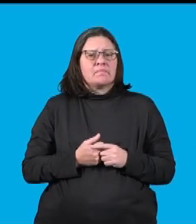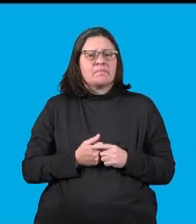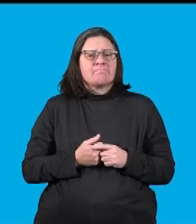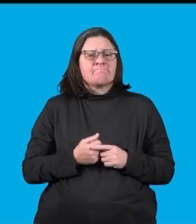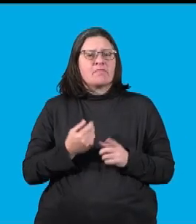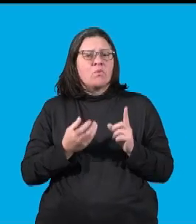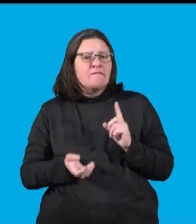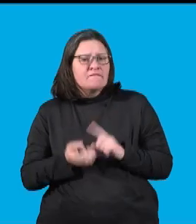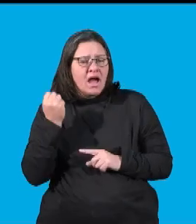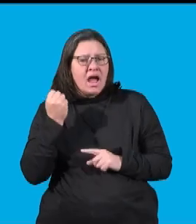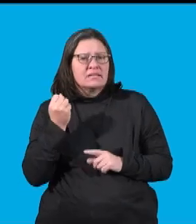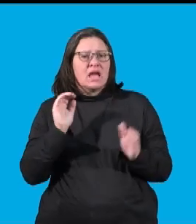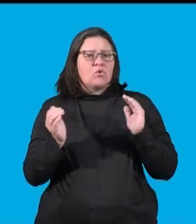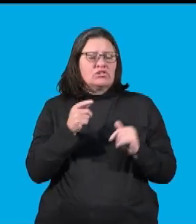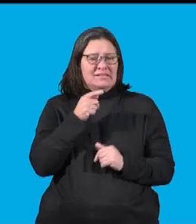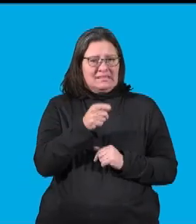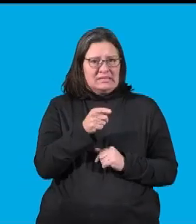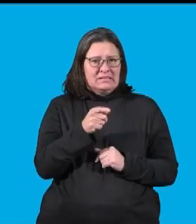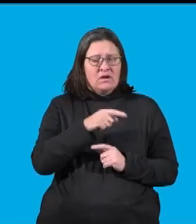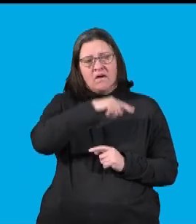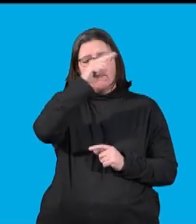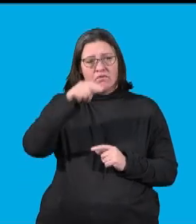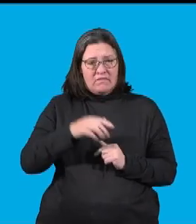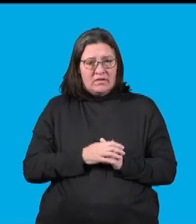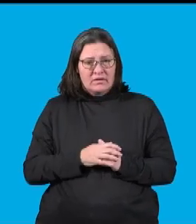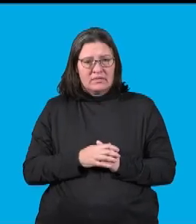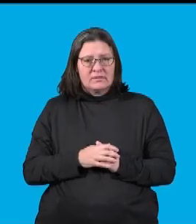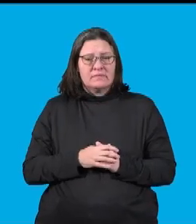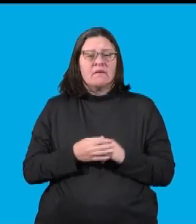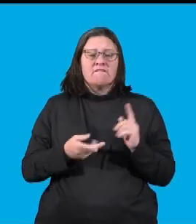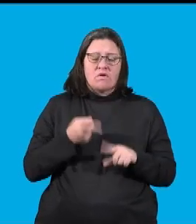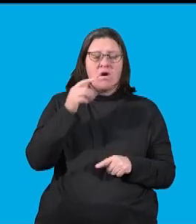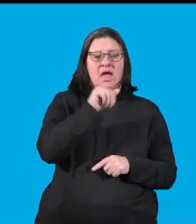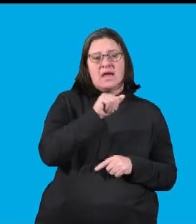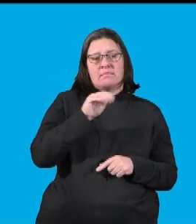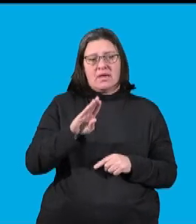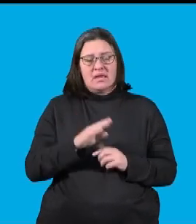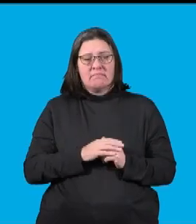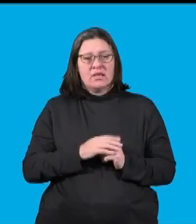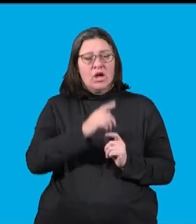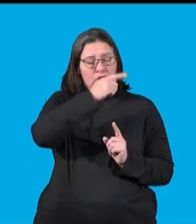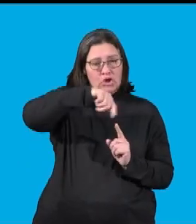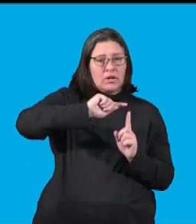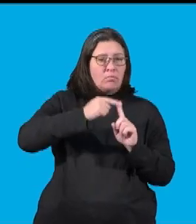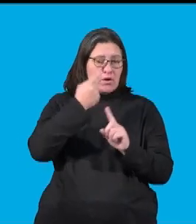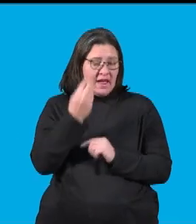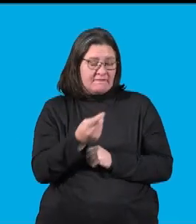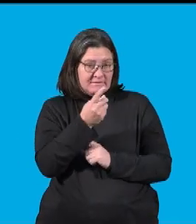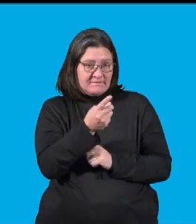us to find the equation of this graph, so find the values of a and b. We've got the turning